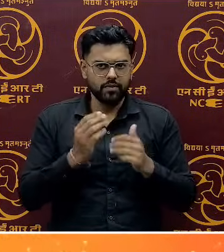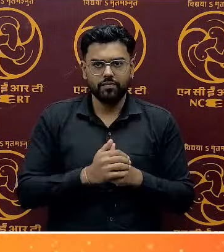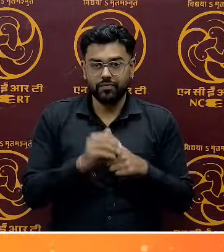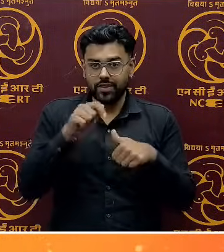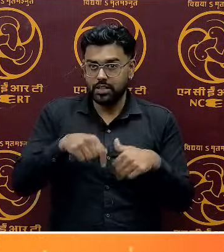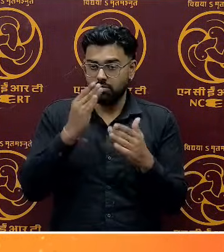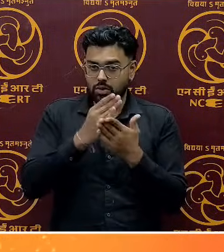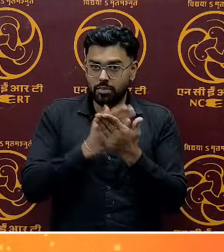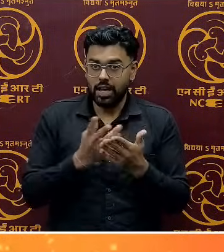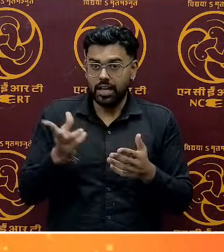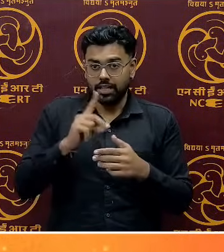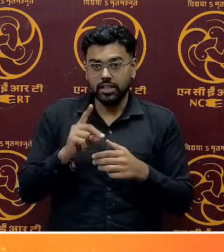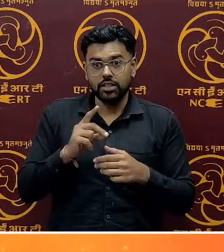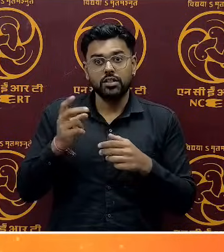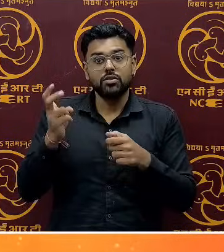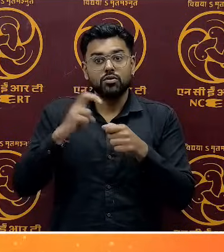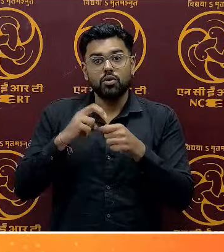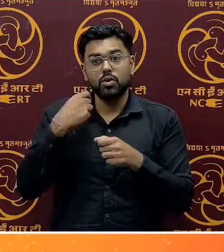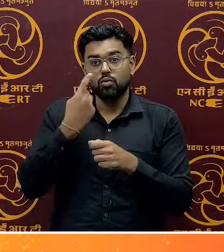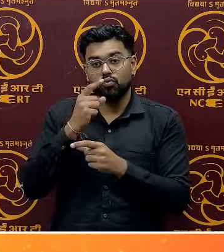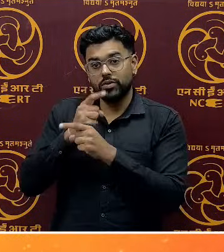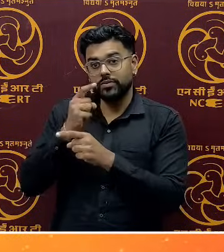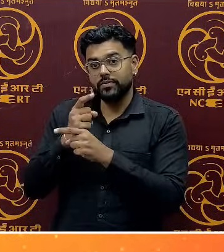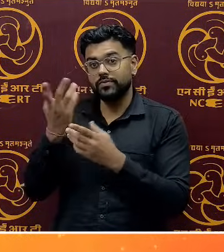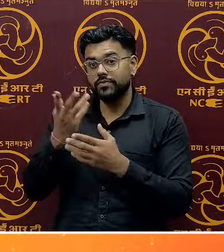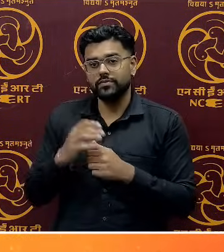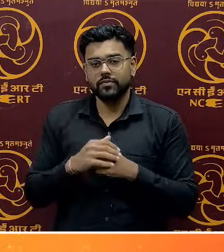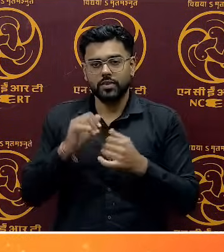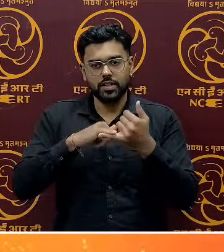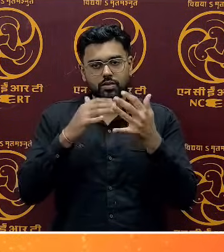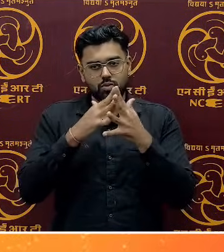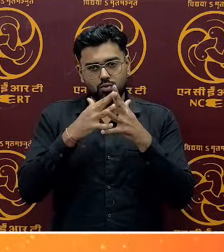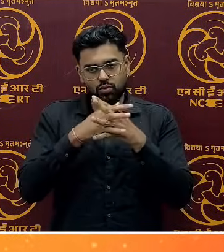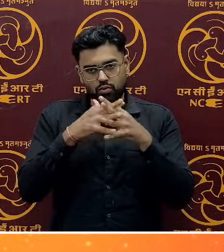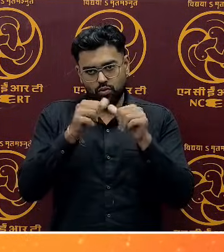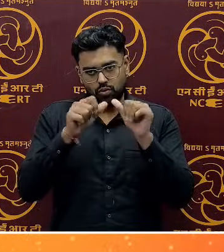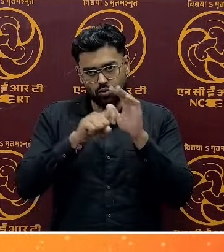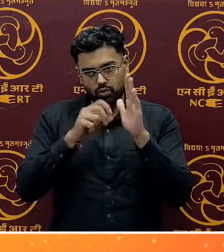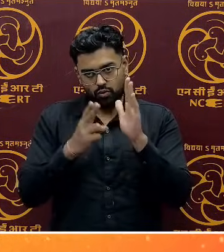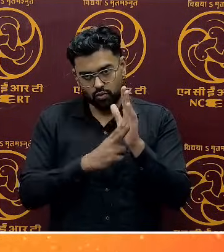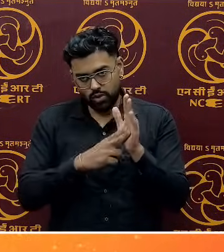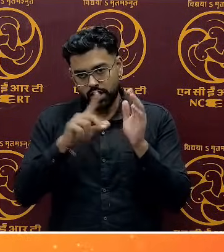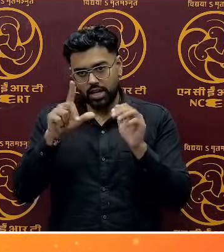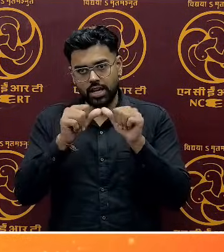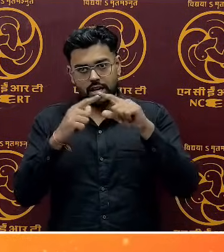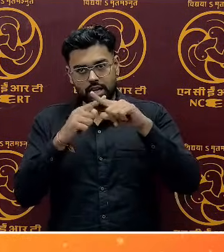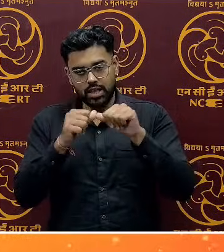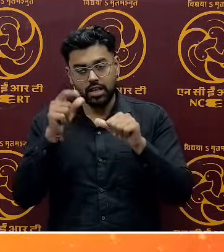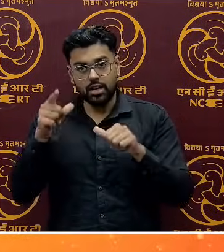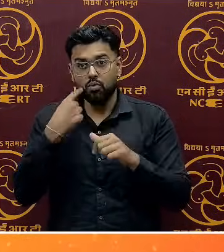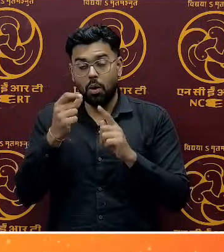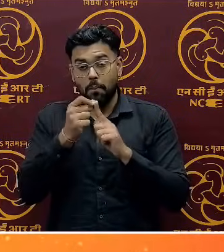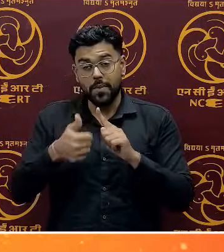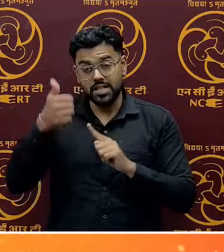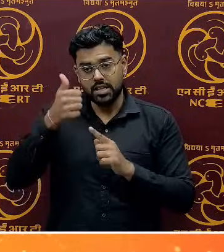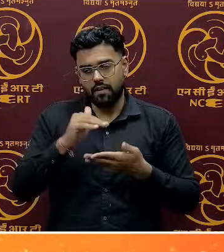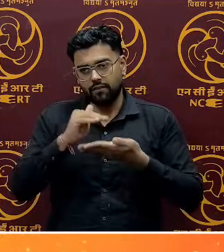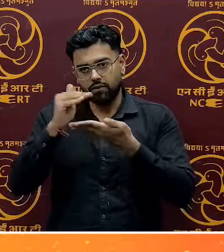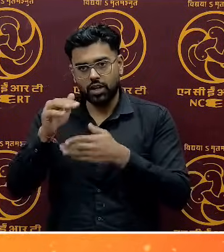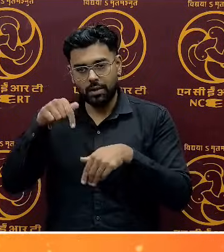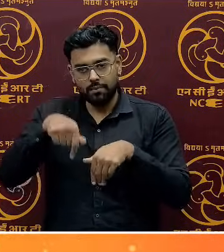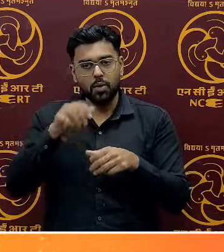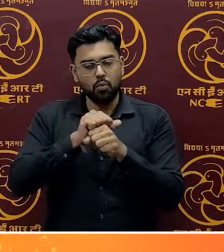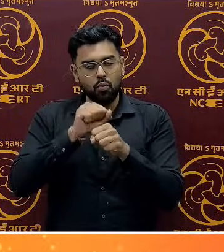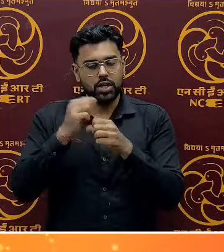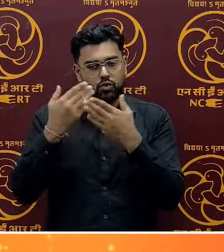once again joined by our expert, Ms. Swarn Lata Sharma. Ma'am is a President Awardee teacher and also currently working in Mother Mary